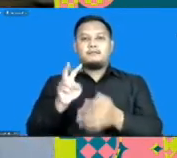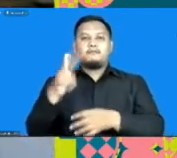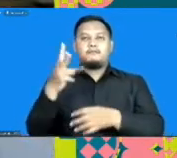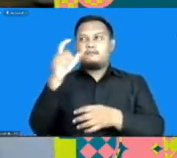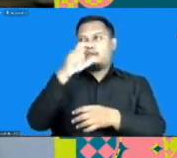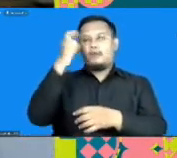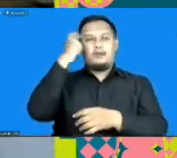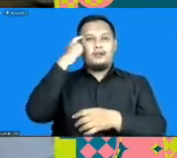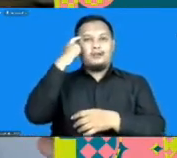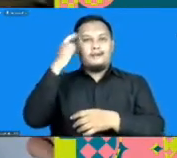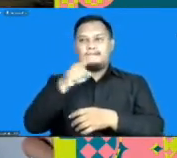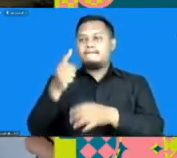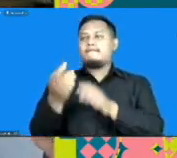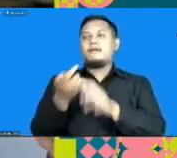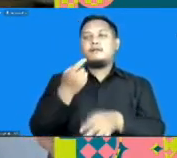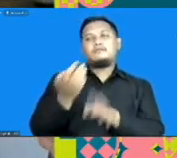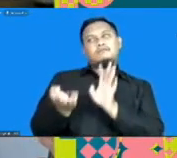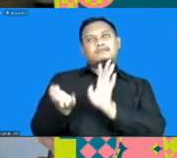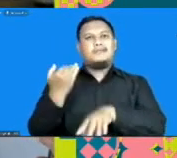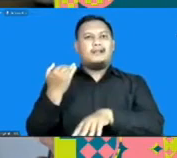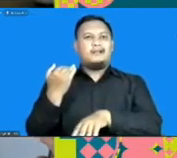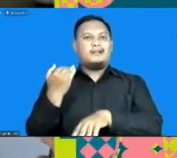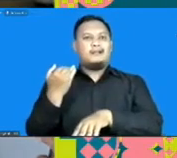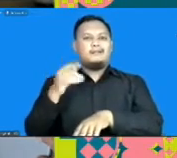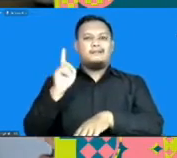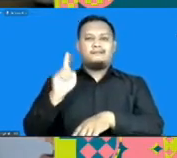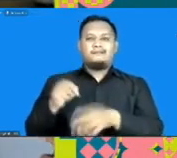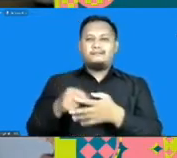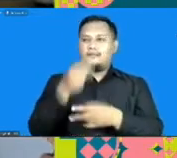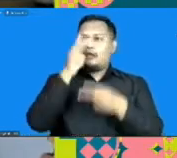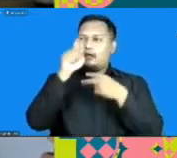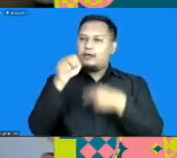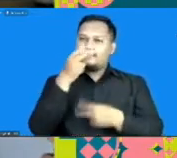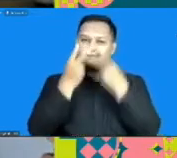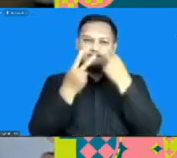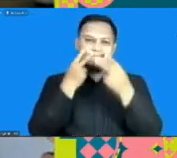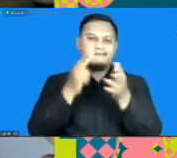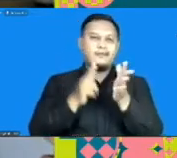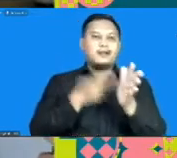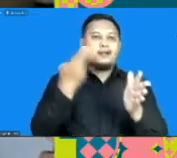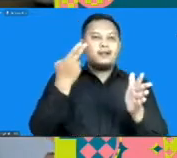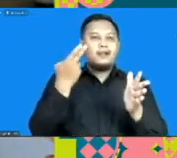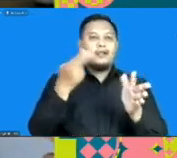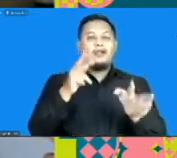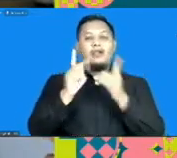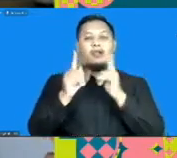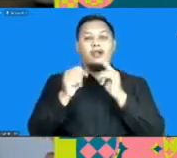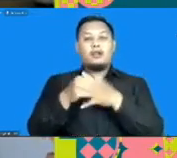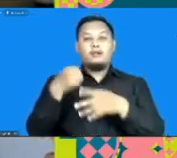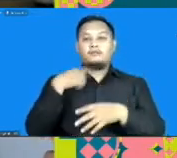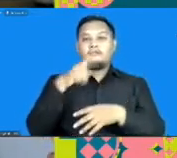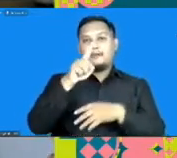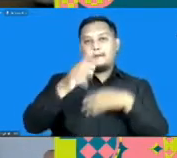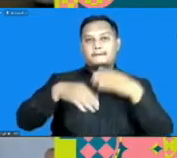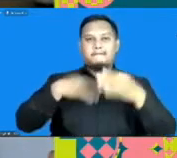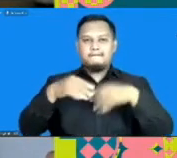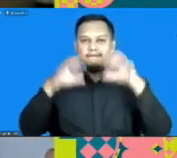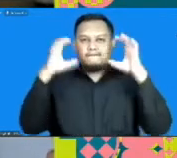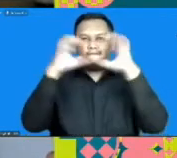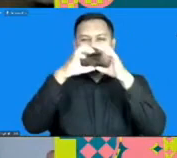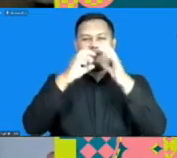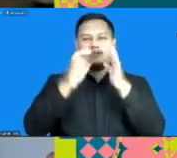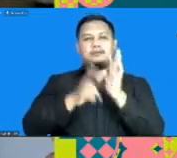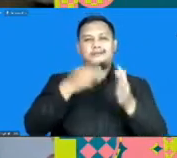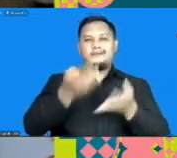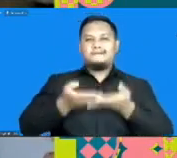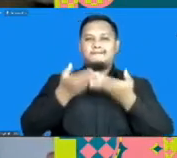Because eventually when a company focusing on the value that they create to the consumer, to the society, and to their employee, then